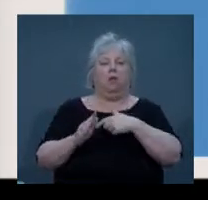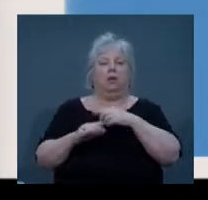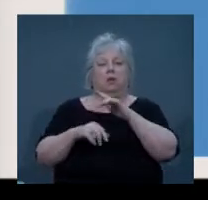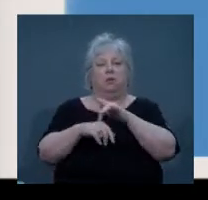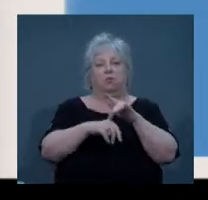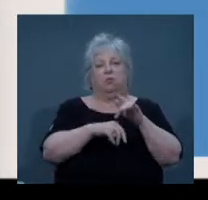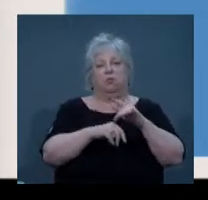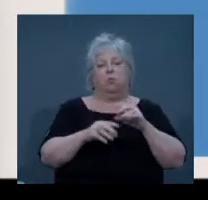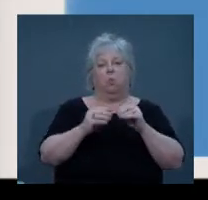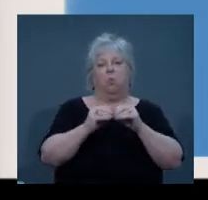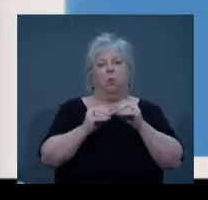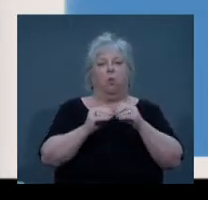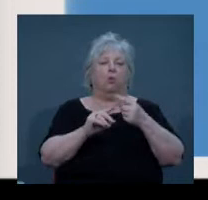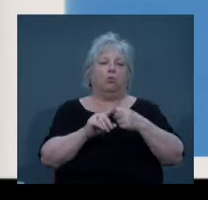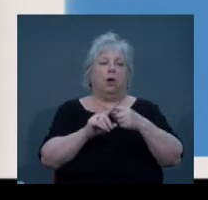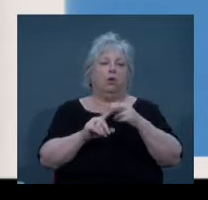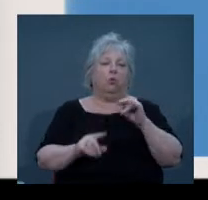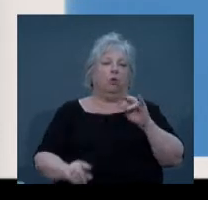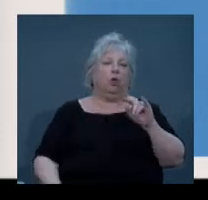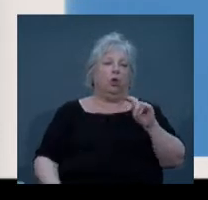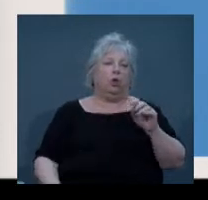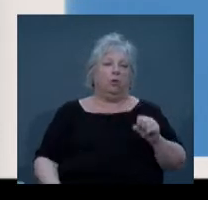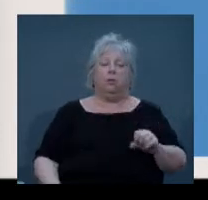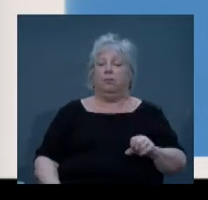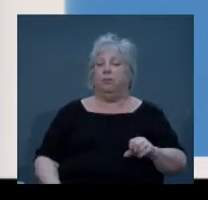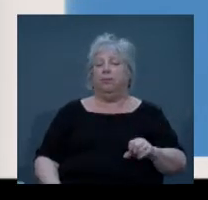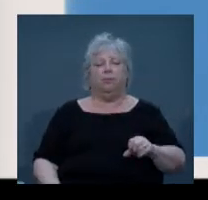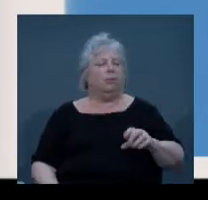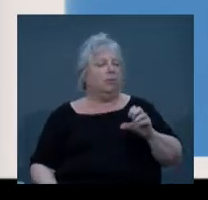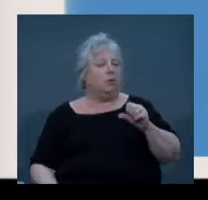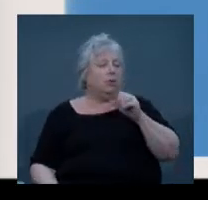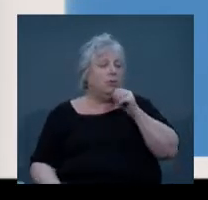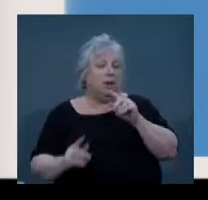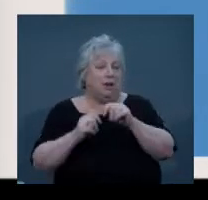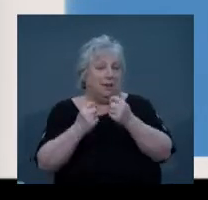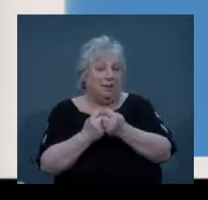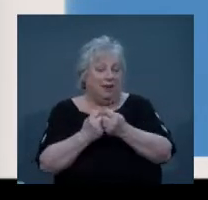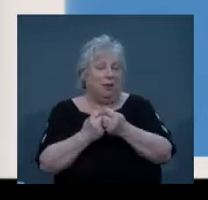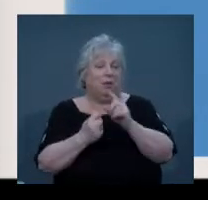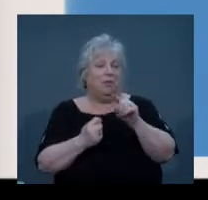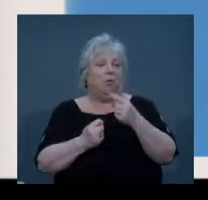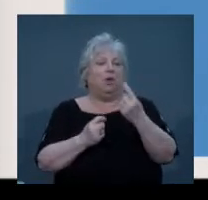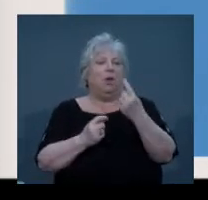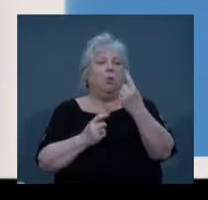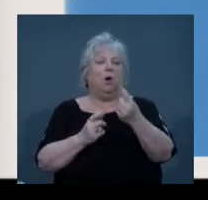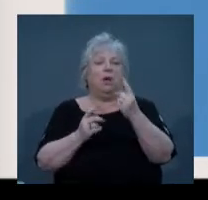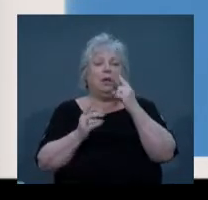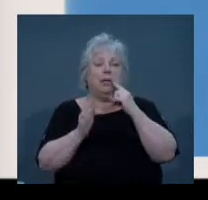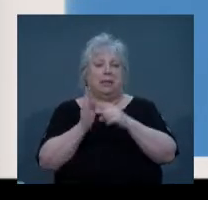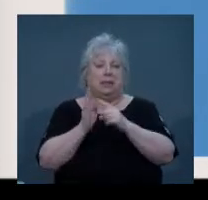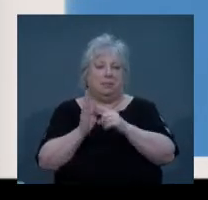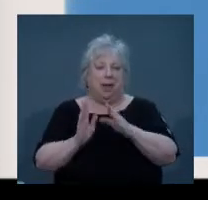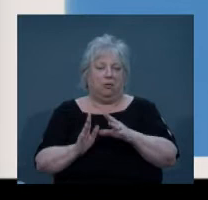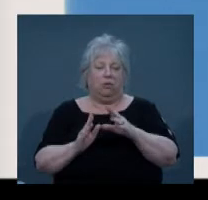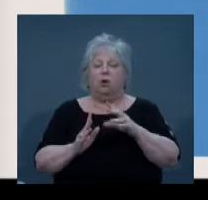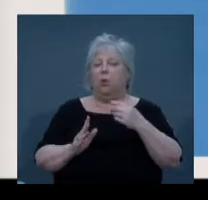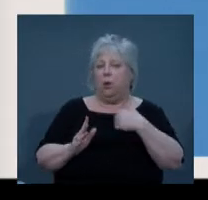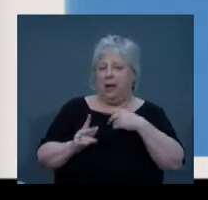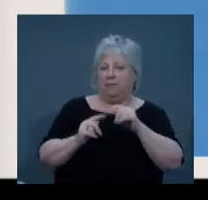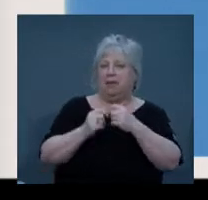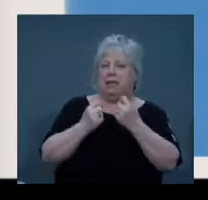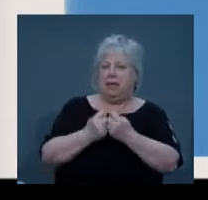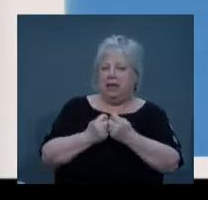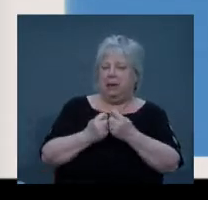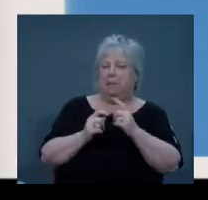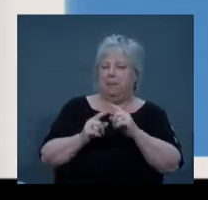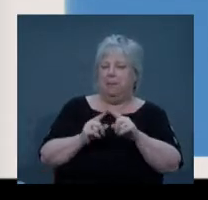fully expect to be able to do them all. So there's not a rental team, it's just a rental inspector assigned to each? We have a rental team, it's